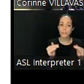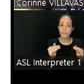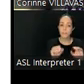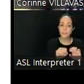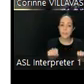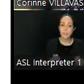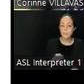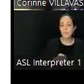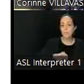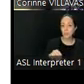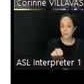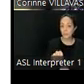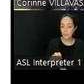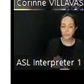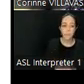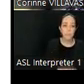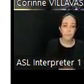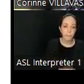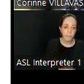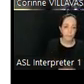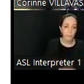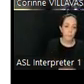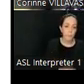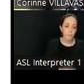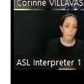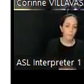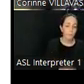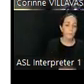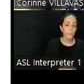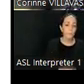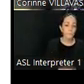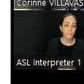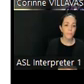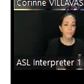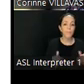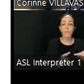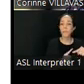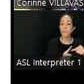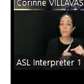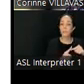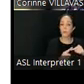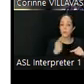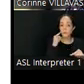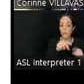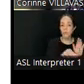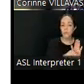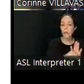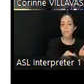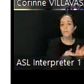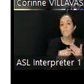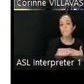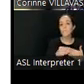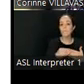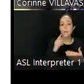homeless supports, services, and etc. Pros of this model: leaves flexibility for selection